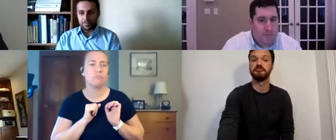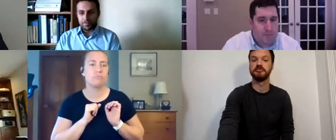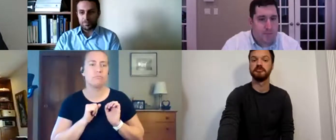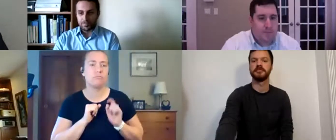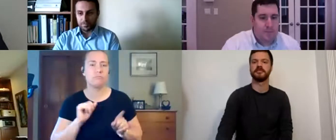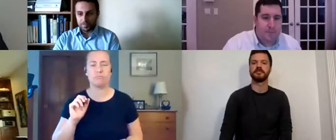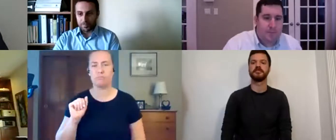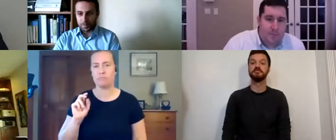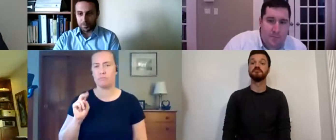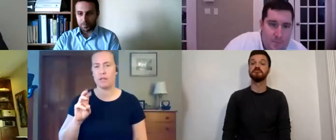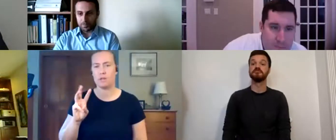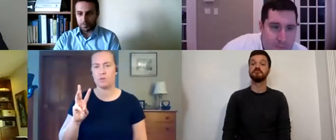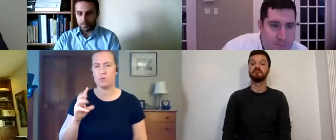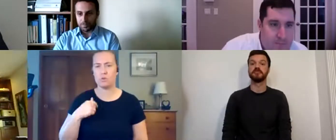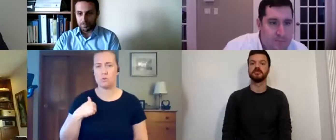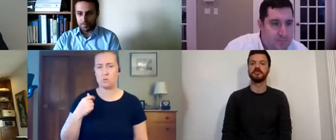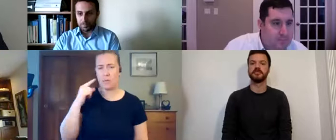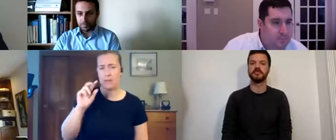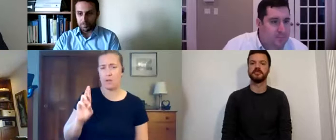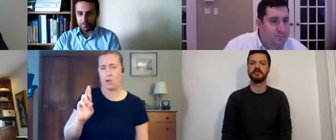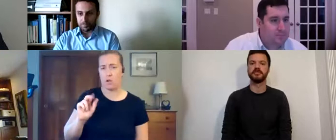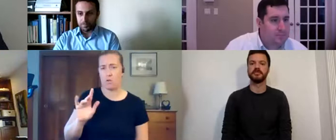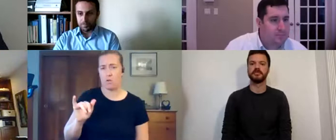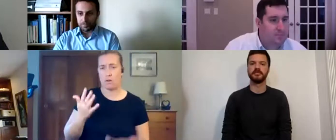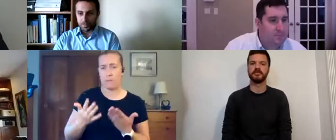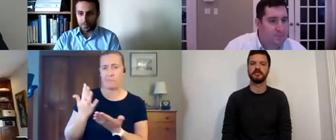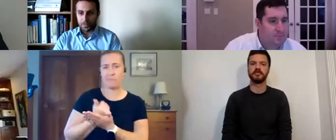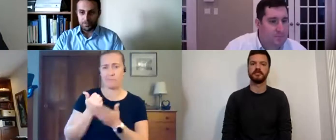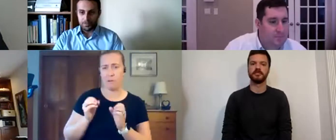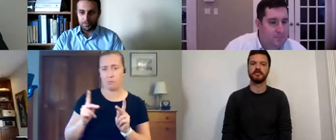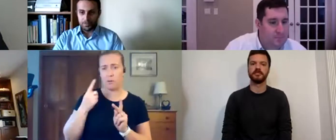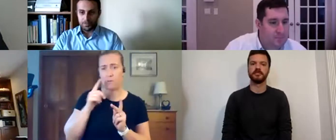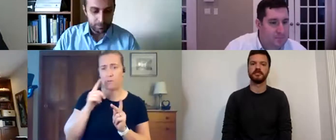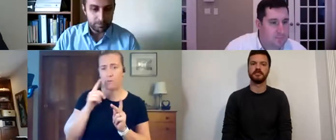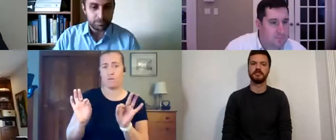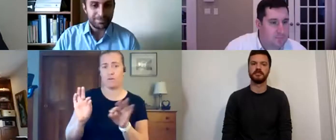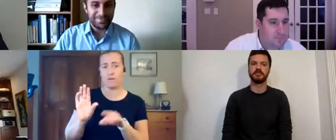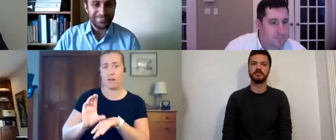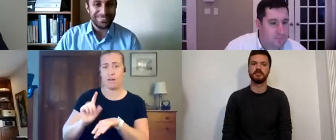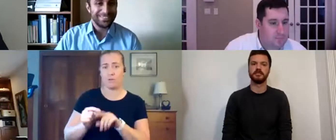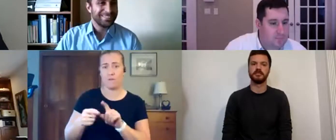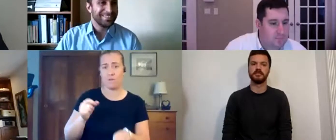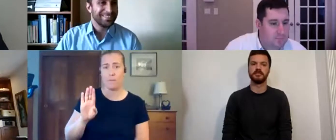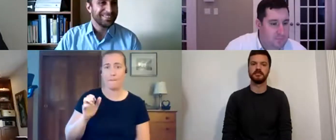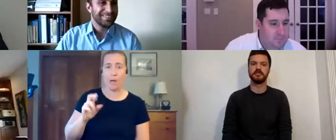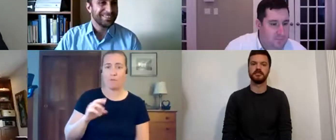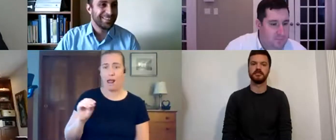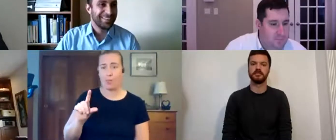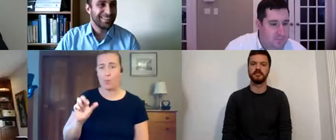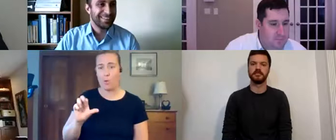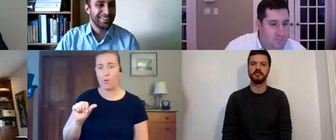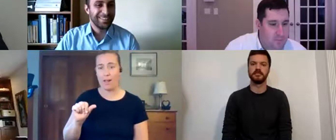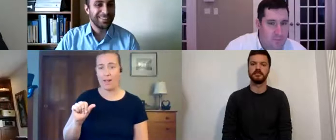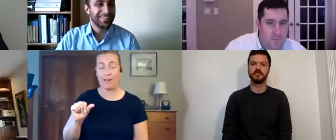Randy, I'm wondering if you want to take this opportunity for a free consult from Byron and Laura, as we're